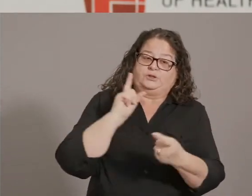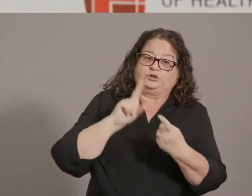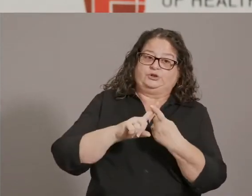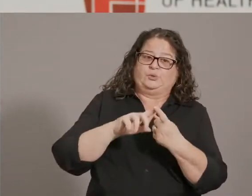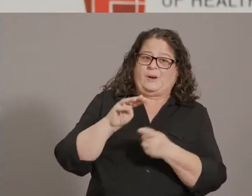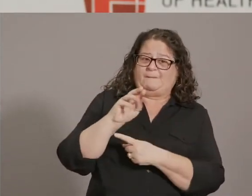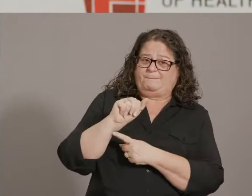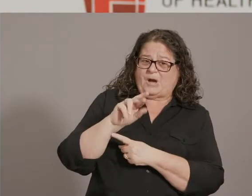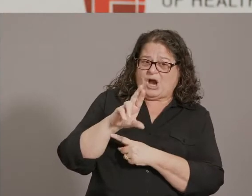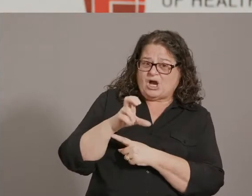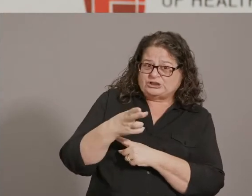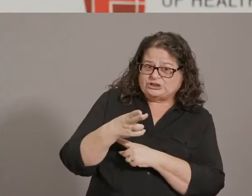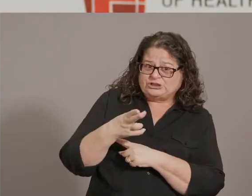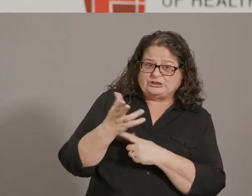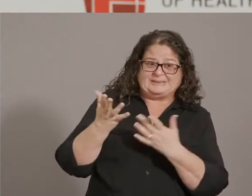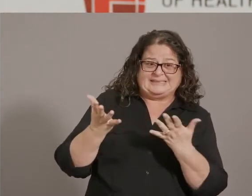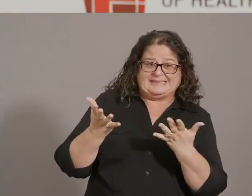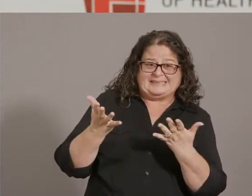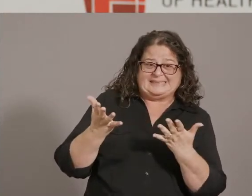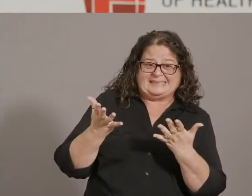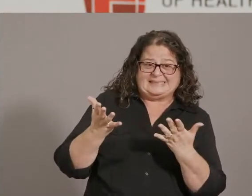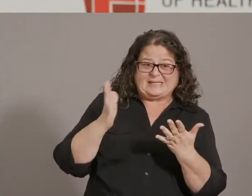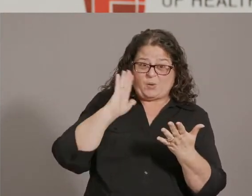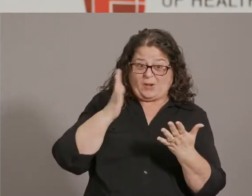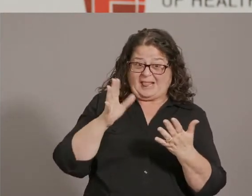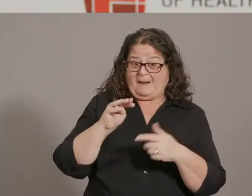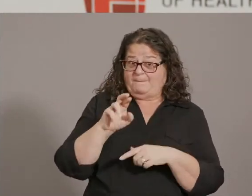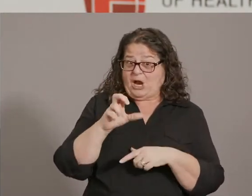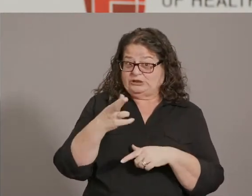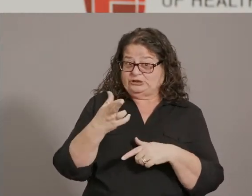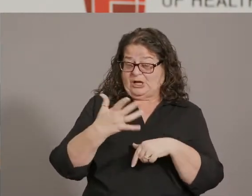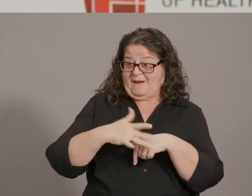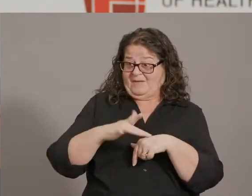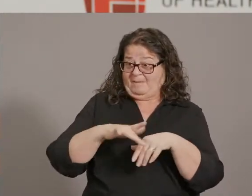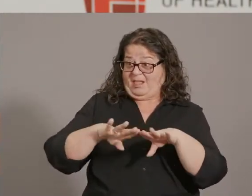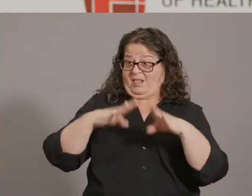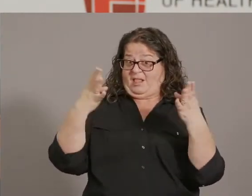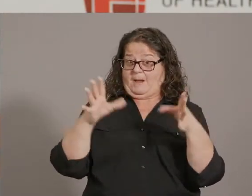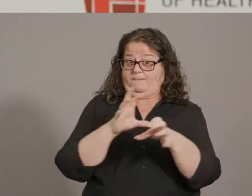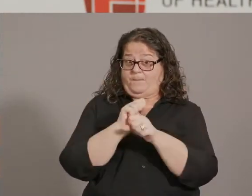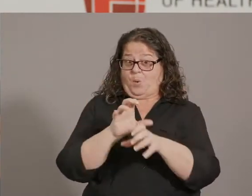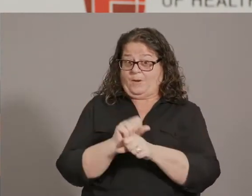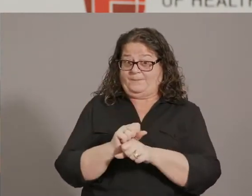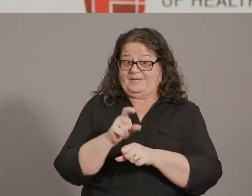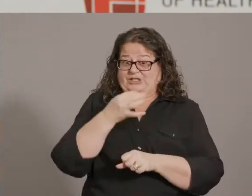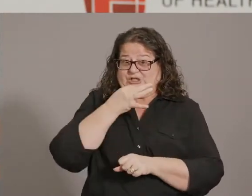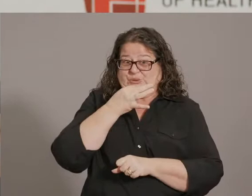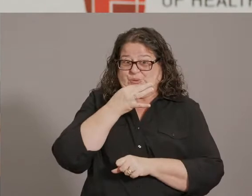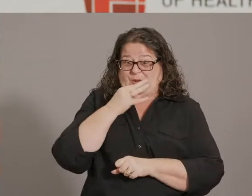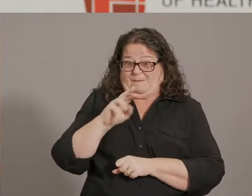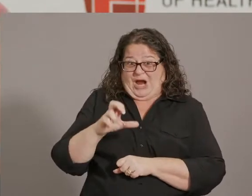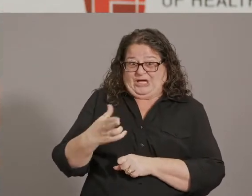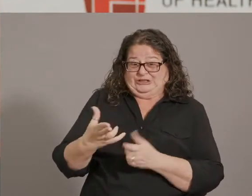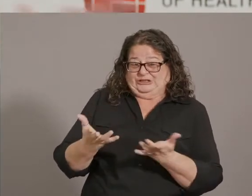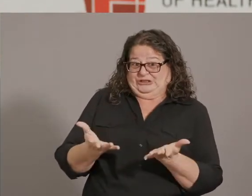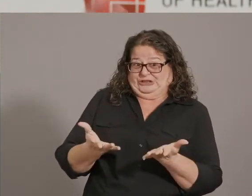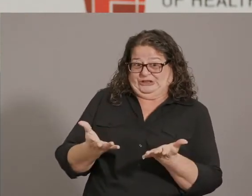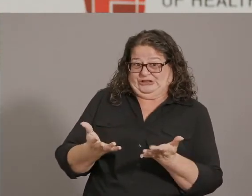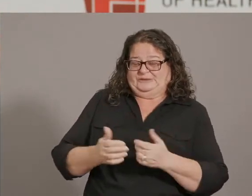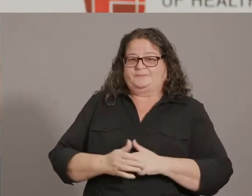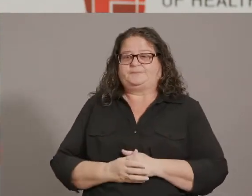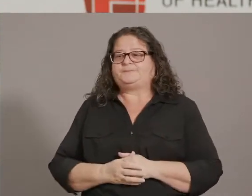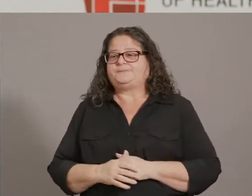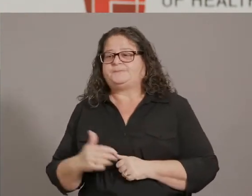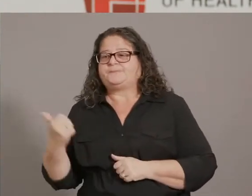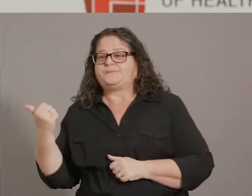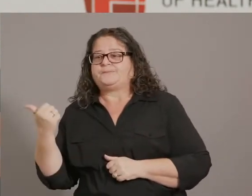So any word on when March appointments will open up? Yeah, so as we get a good view after the